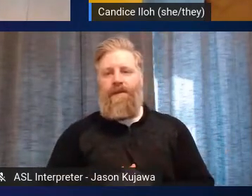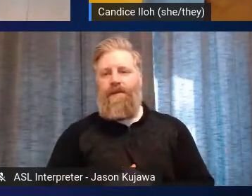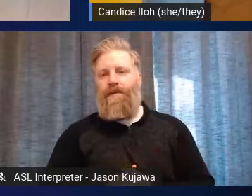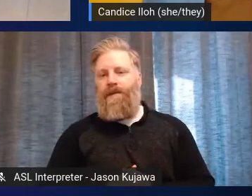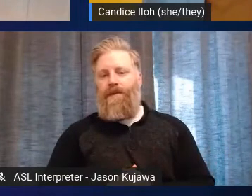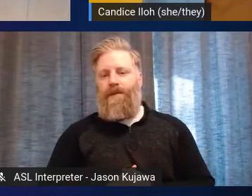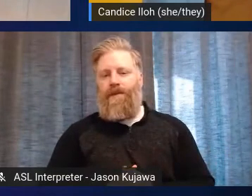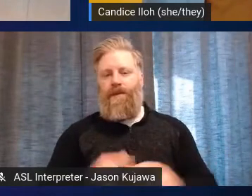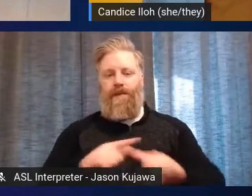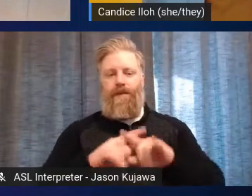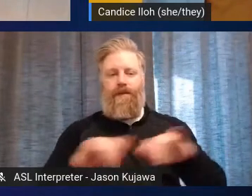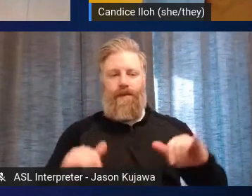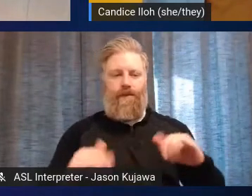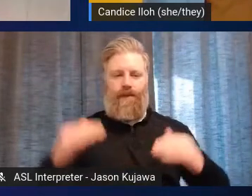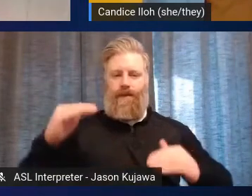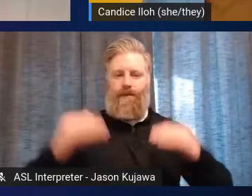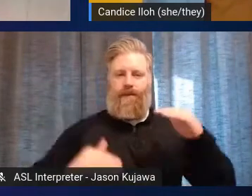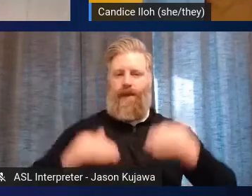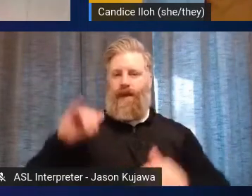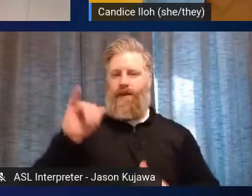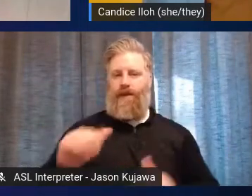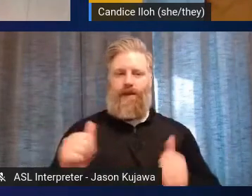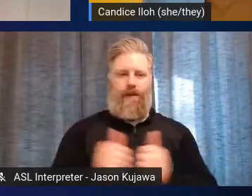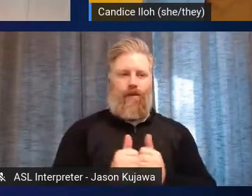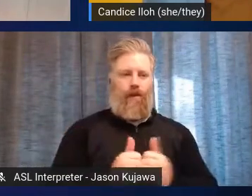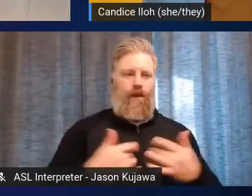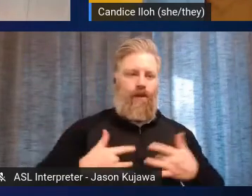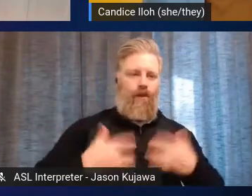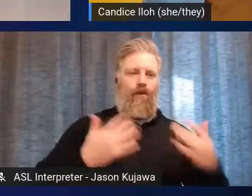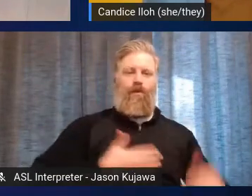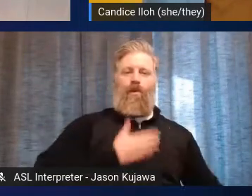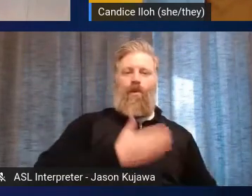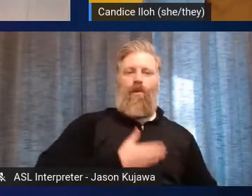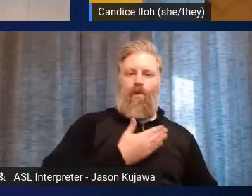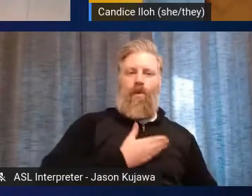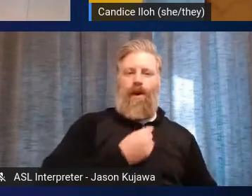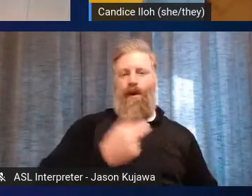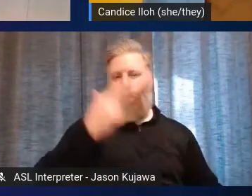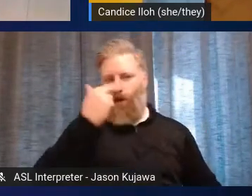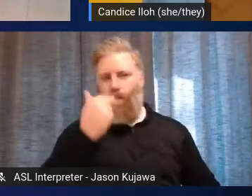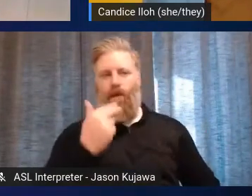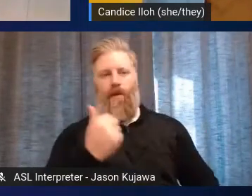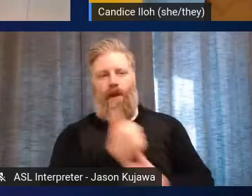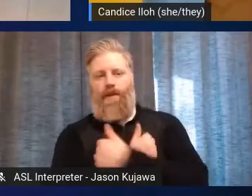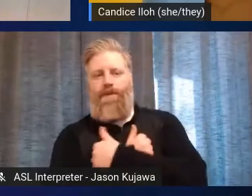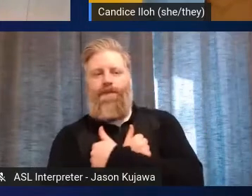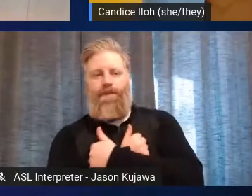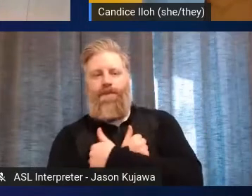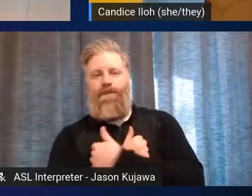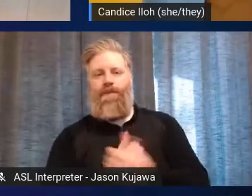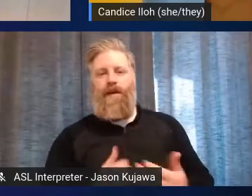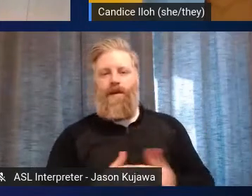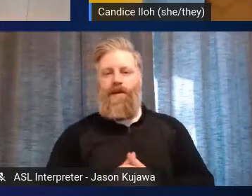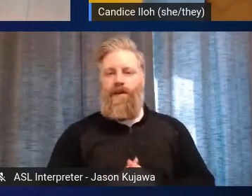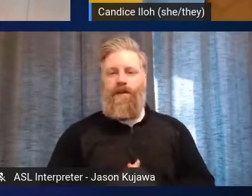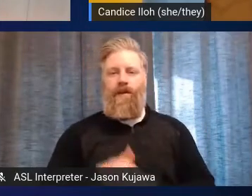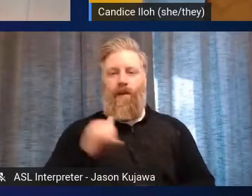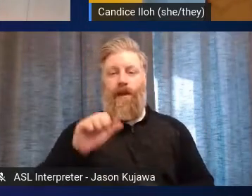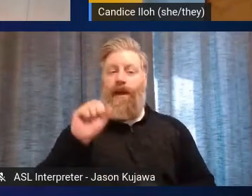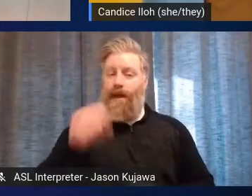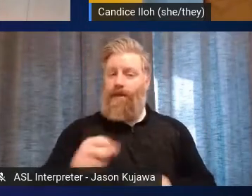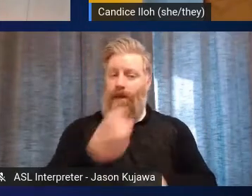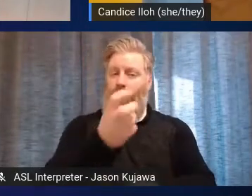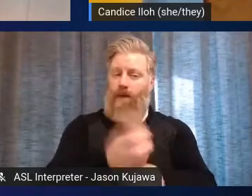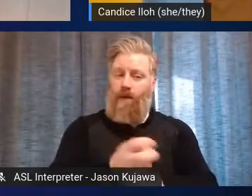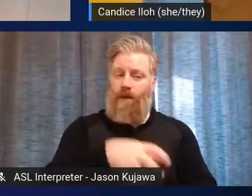balancing that, or making sure that I balance that with joy and making sure I balance that with humor and with love. So in that way, it can be hard, but I